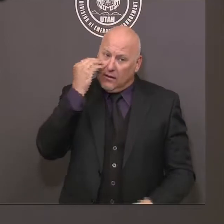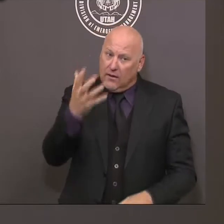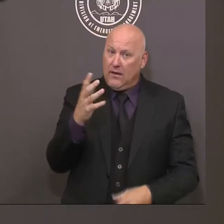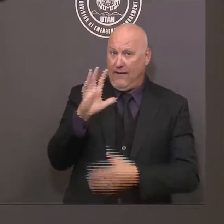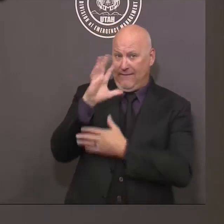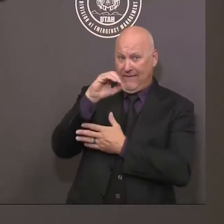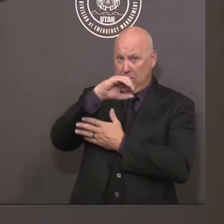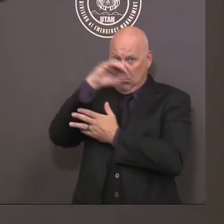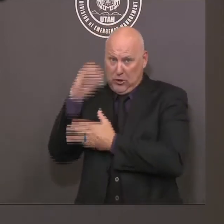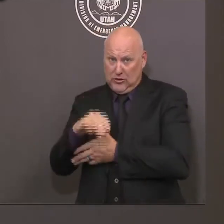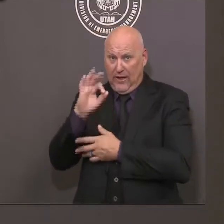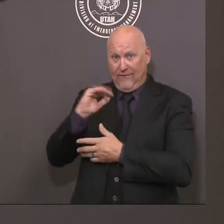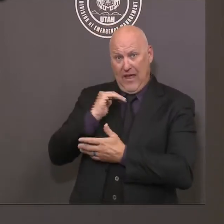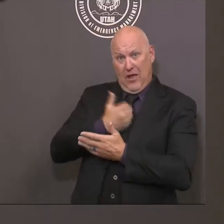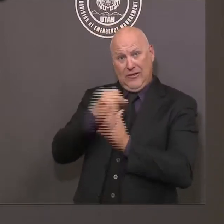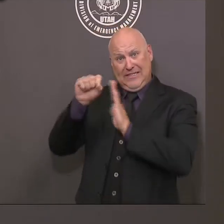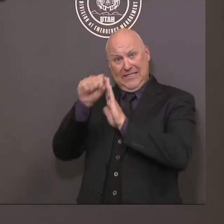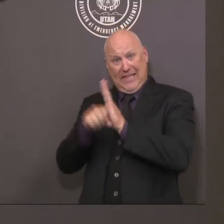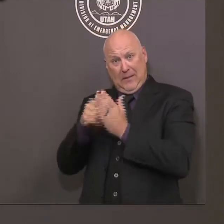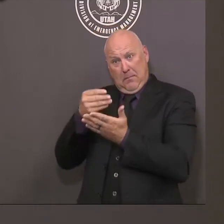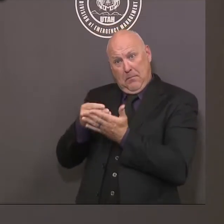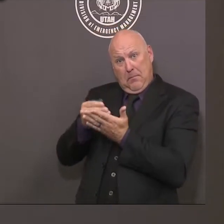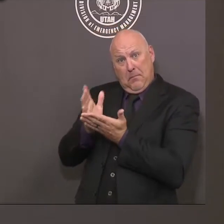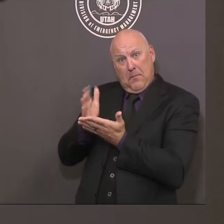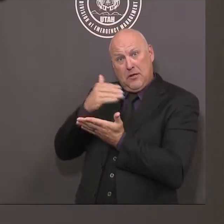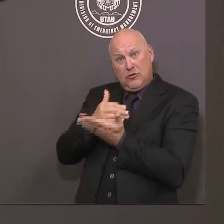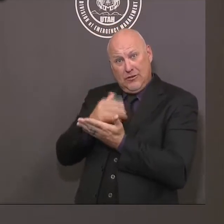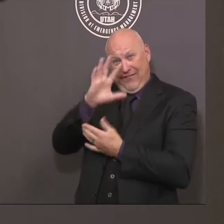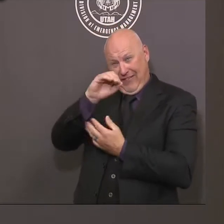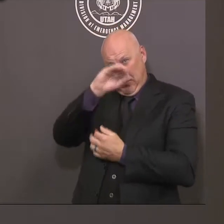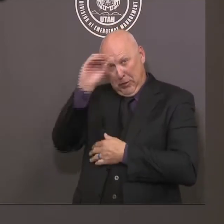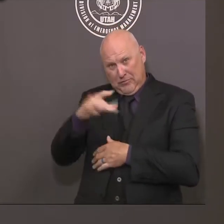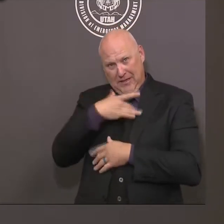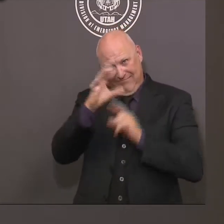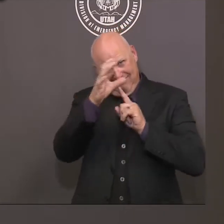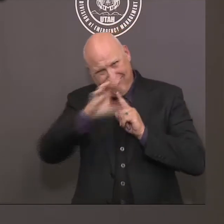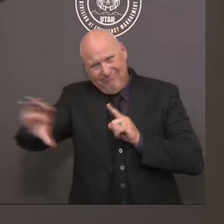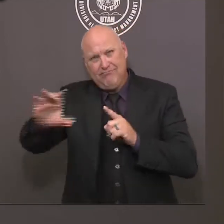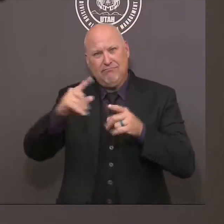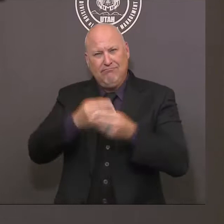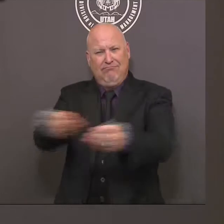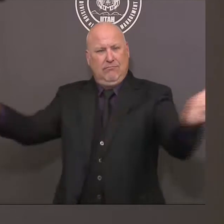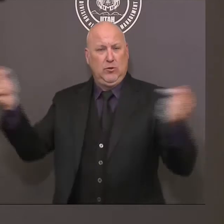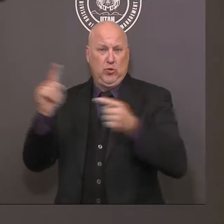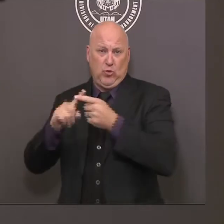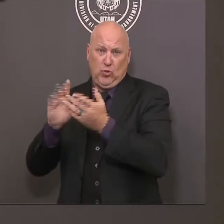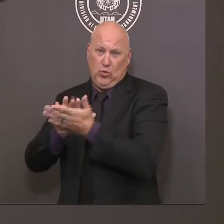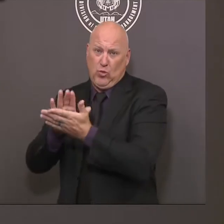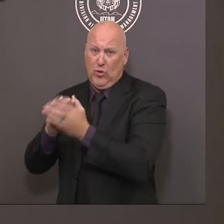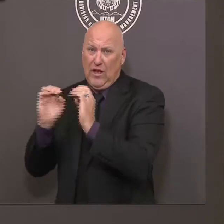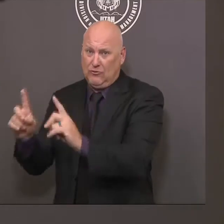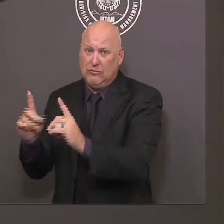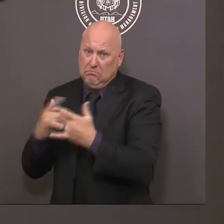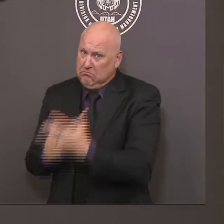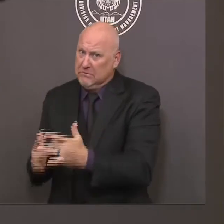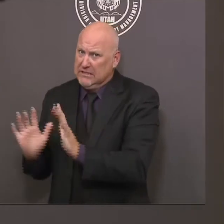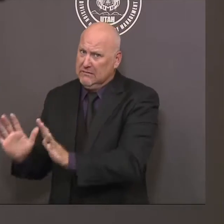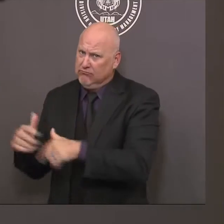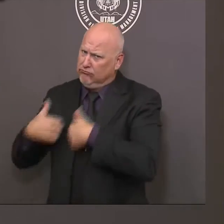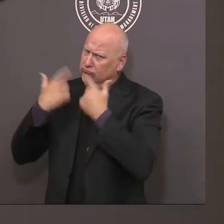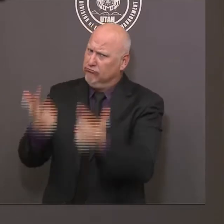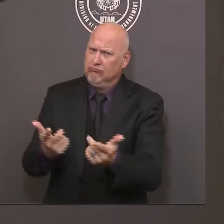spending this year. One other thing, a statistic that I think we ought to be aware of as we deal with the pandemic is we need to do